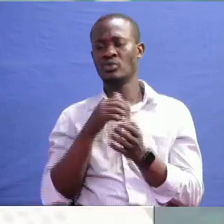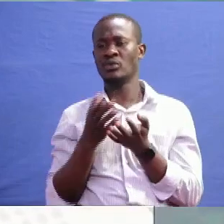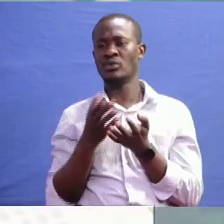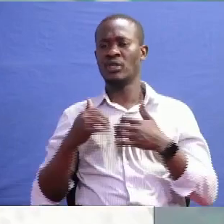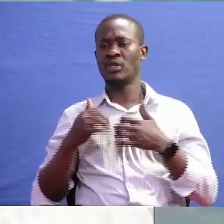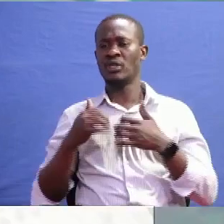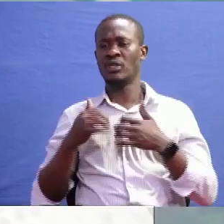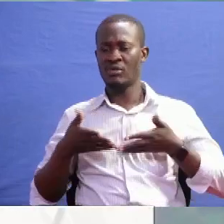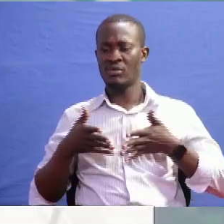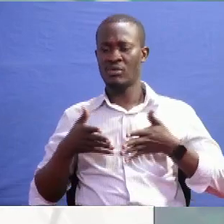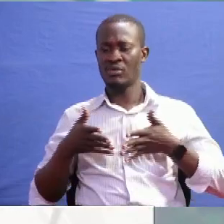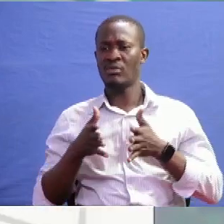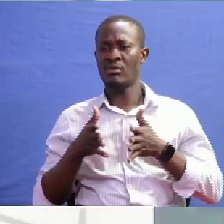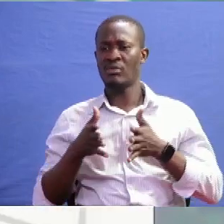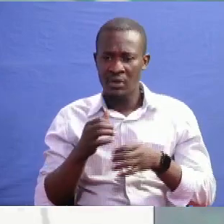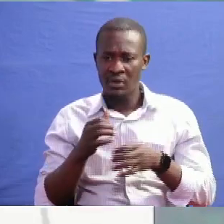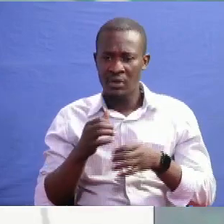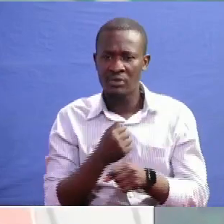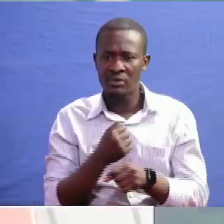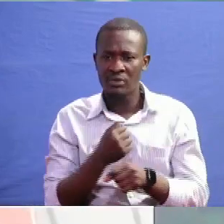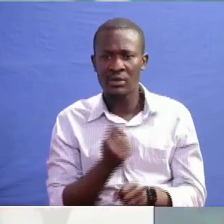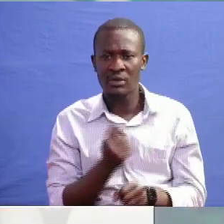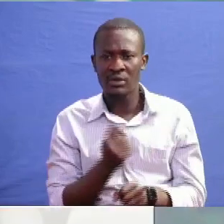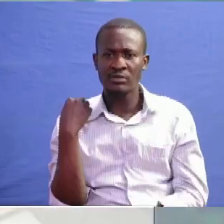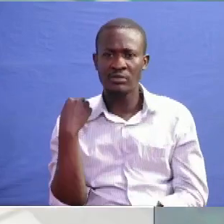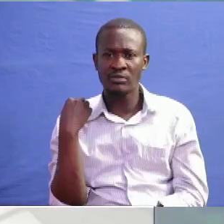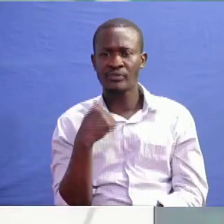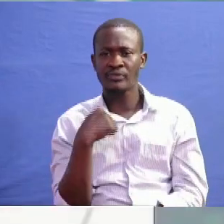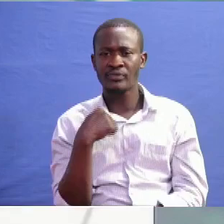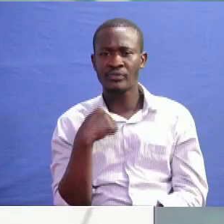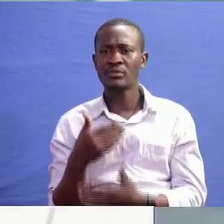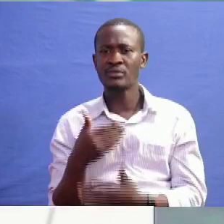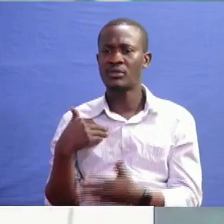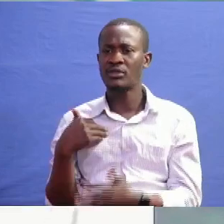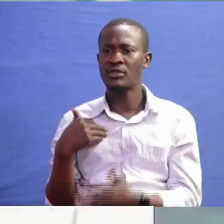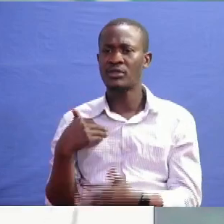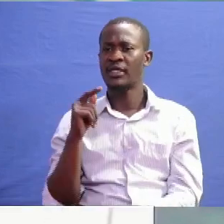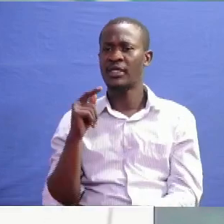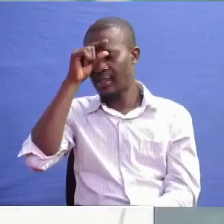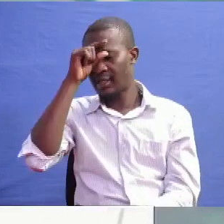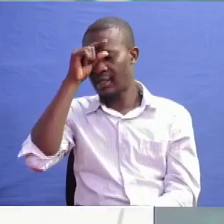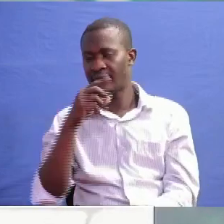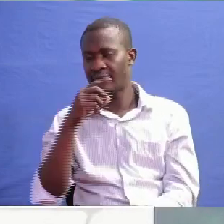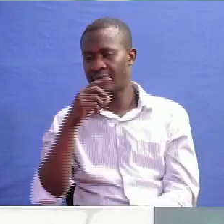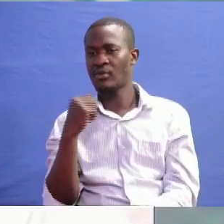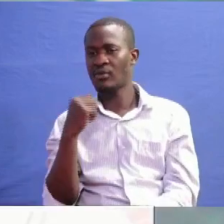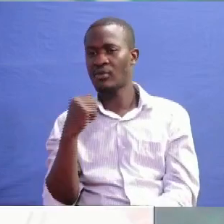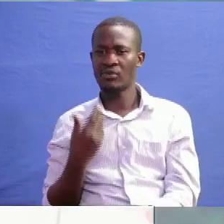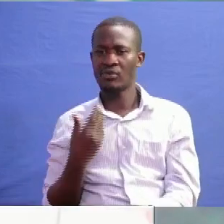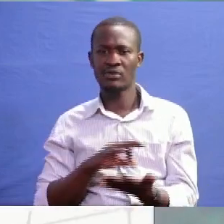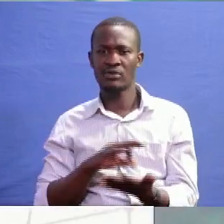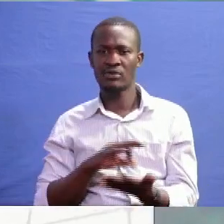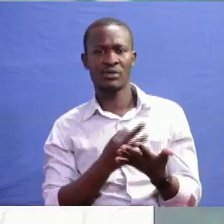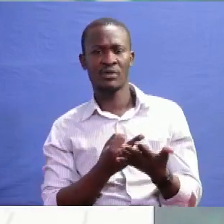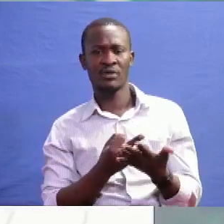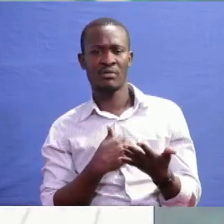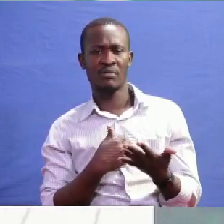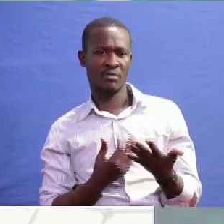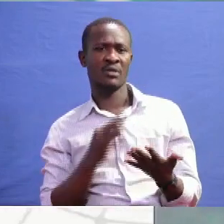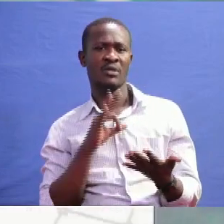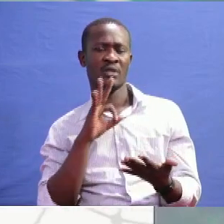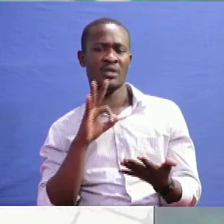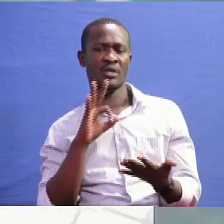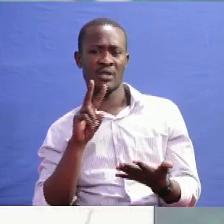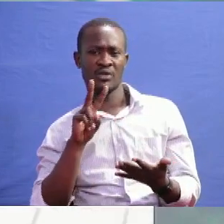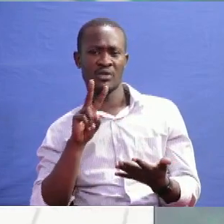is working. Number one, I said before, the government was funding maybe at allowed if